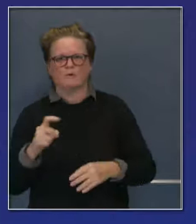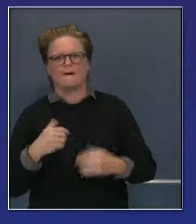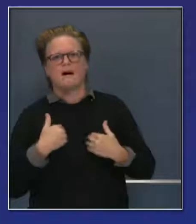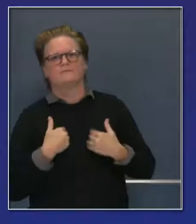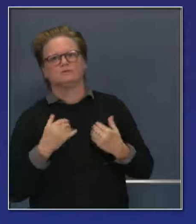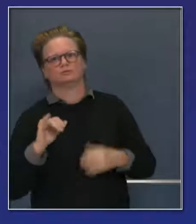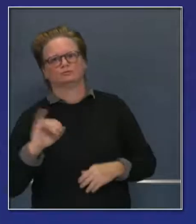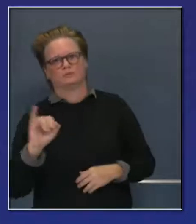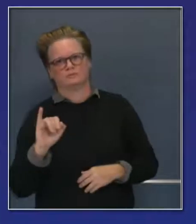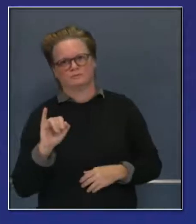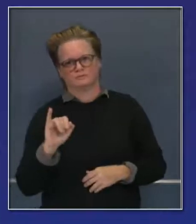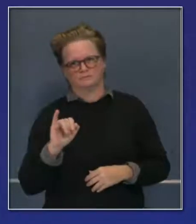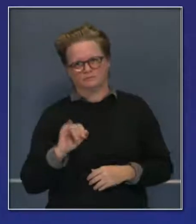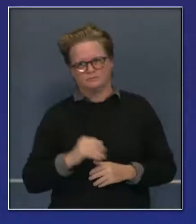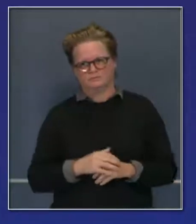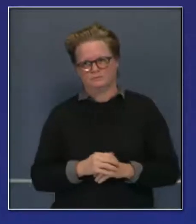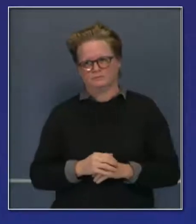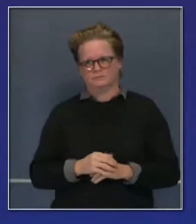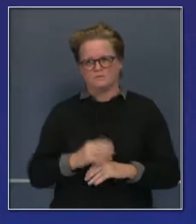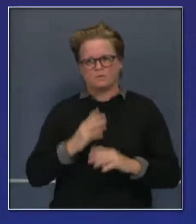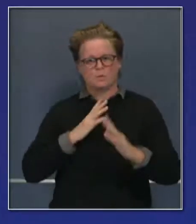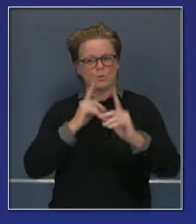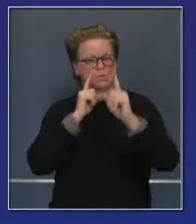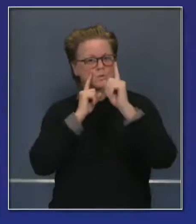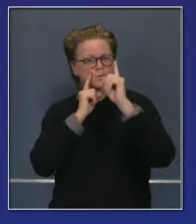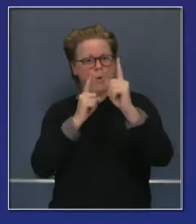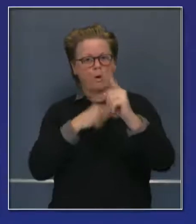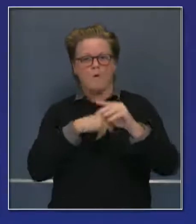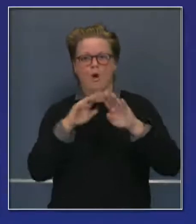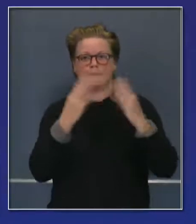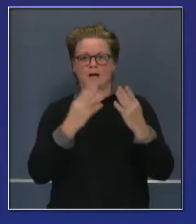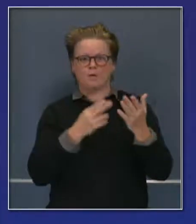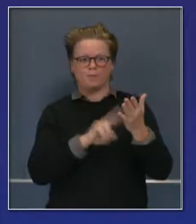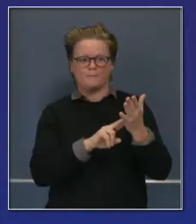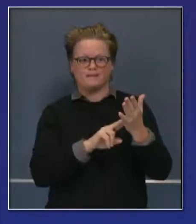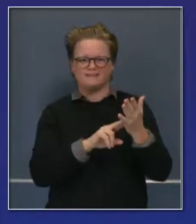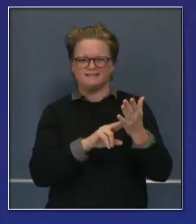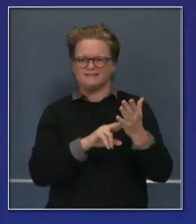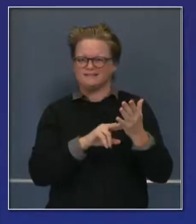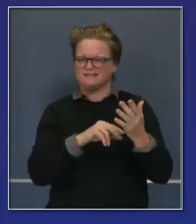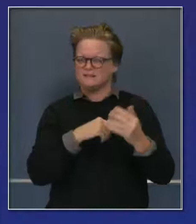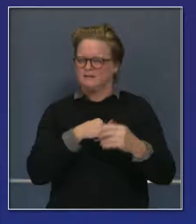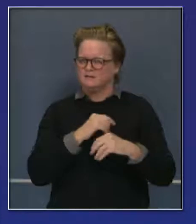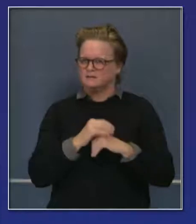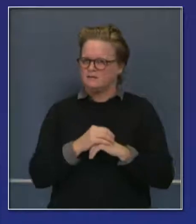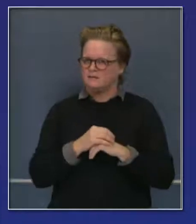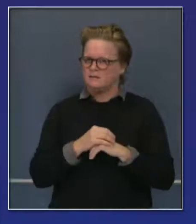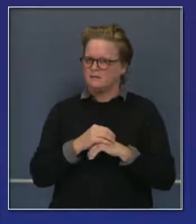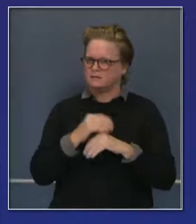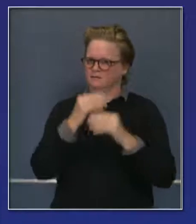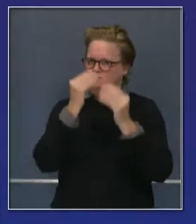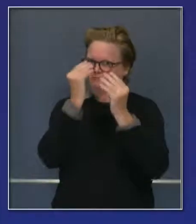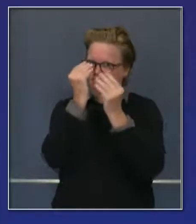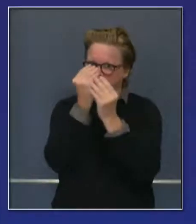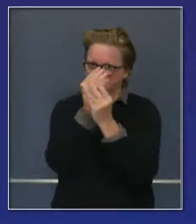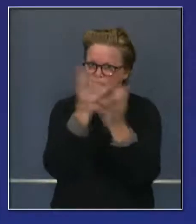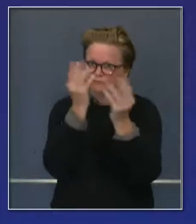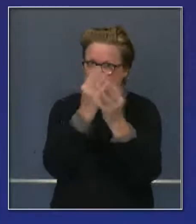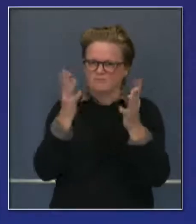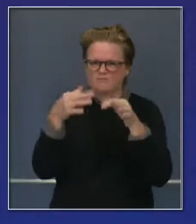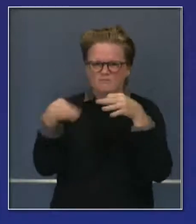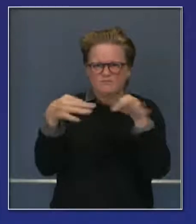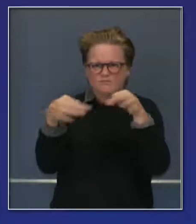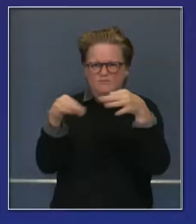1.2 million Californians eligible for either Medi-Cal or Covered California. We're getting the word out. So I want to talk about what we're doing. These